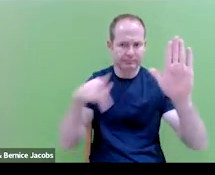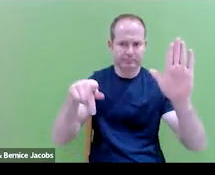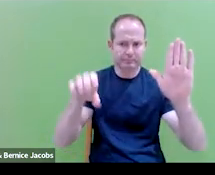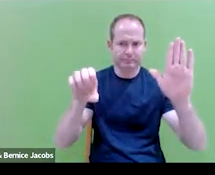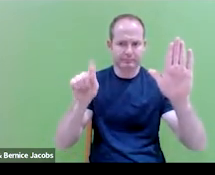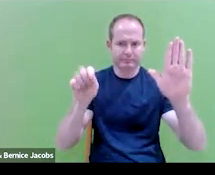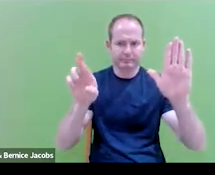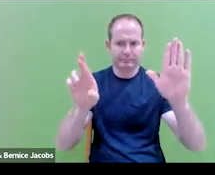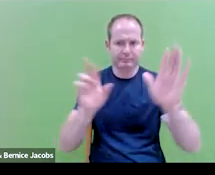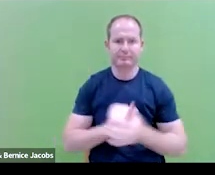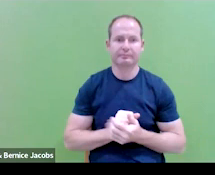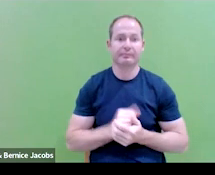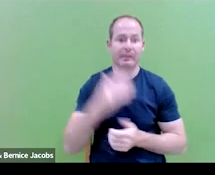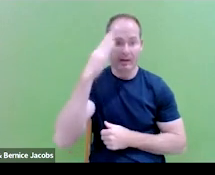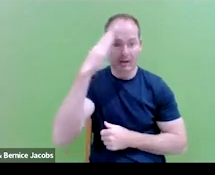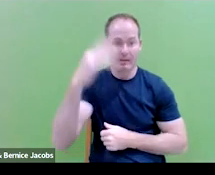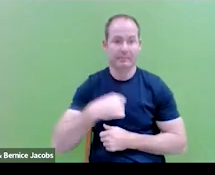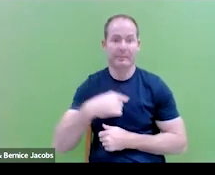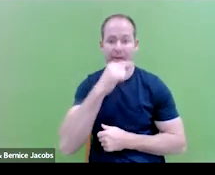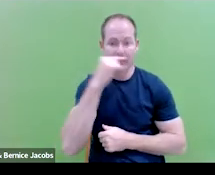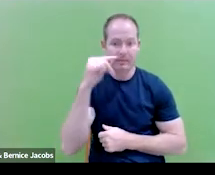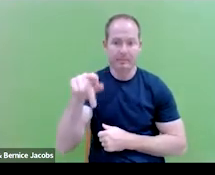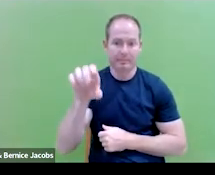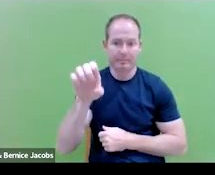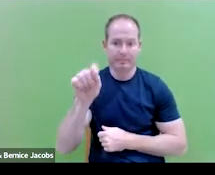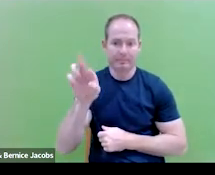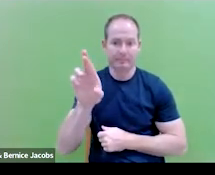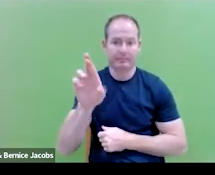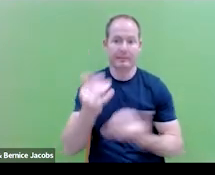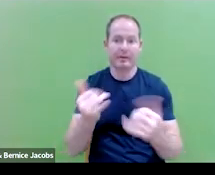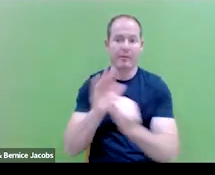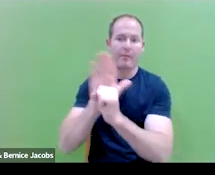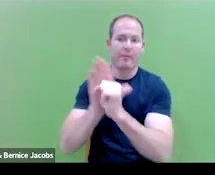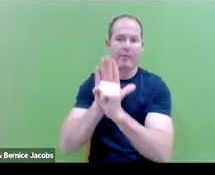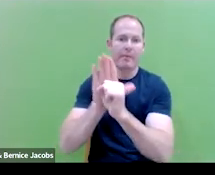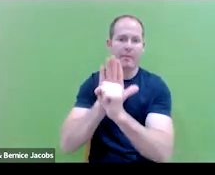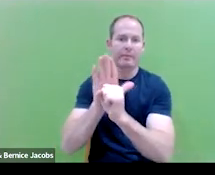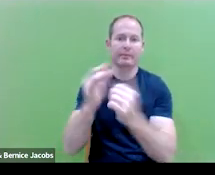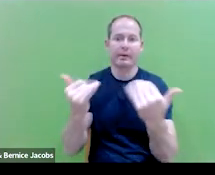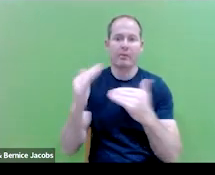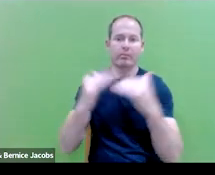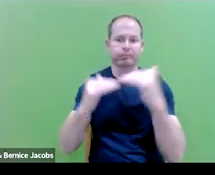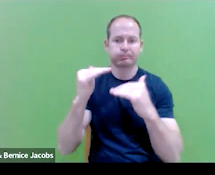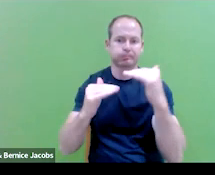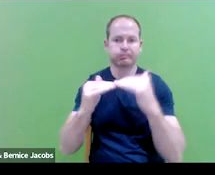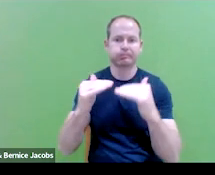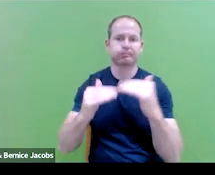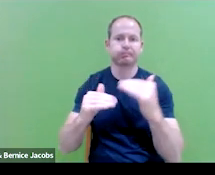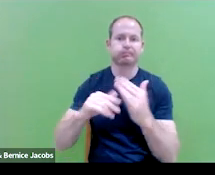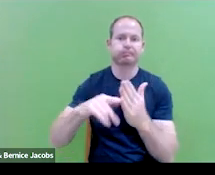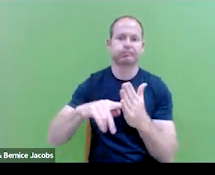Hi everyone, my name is Peter. My current background is in the built environment as an architectural